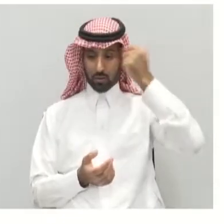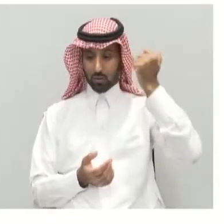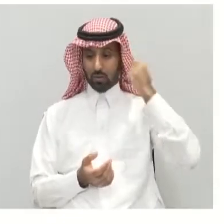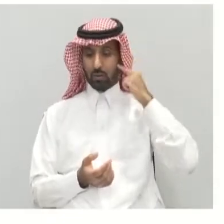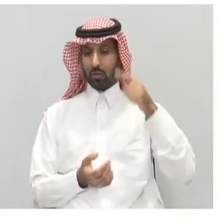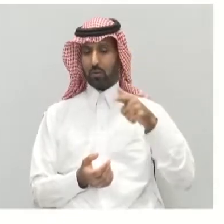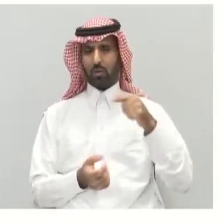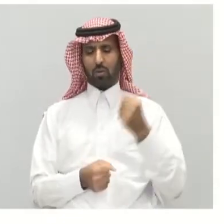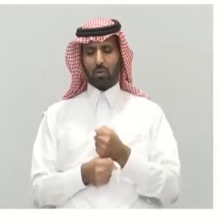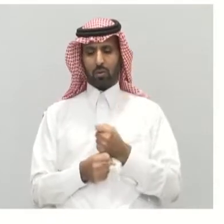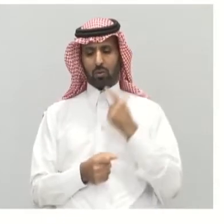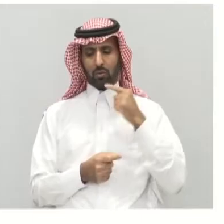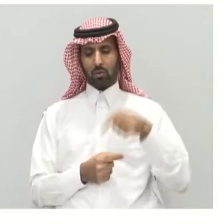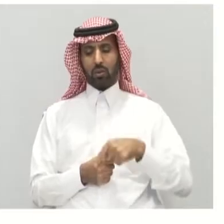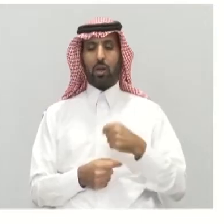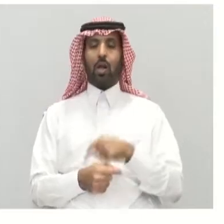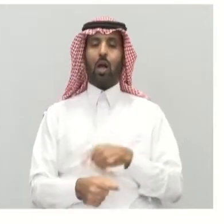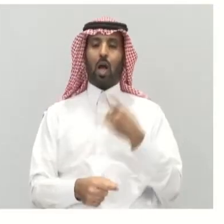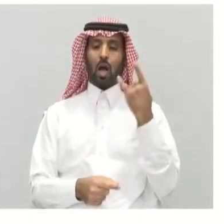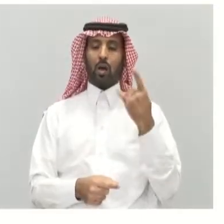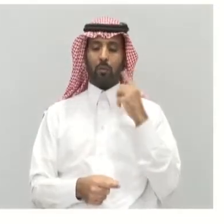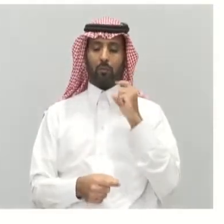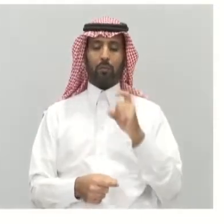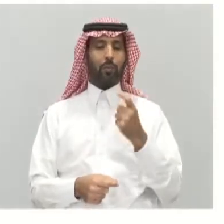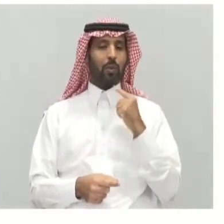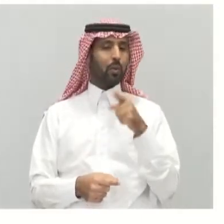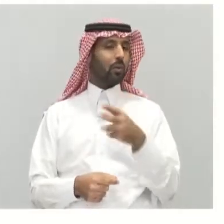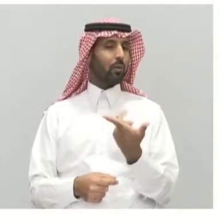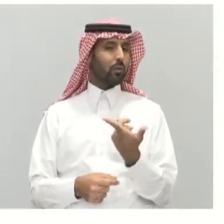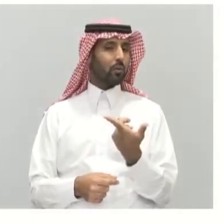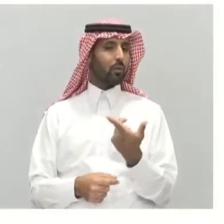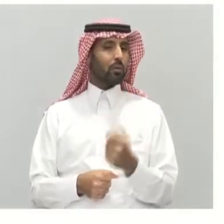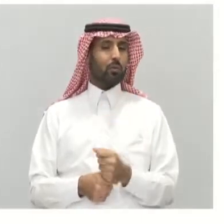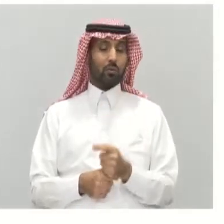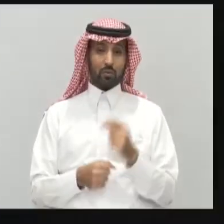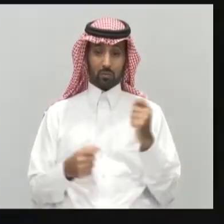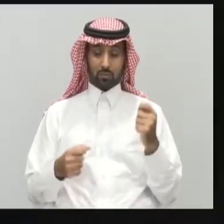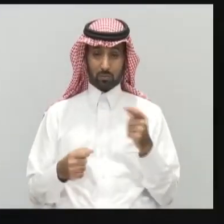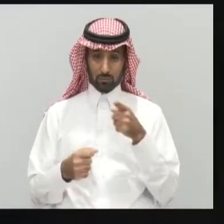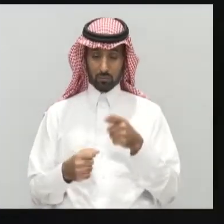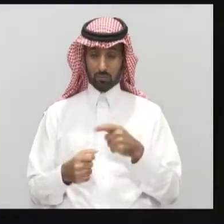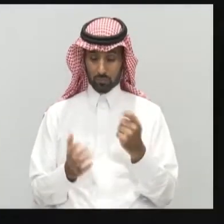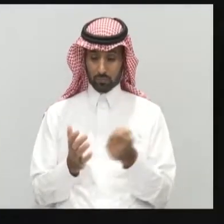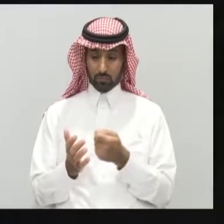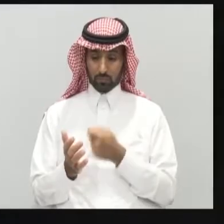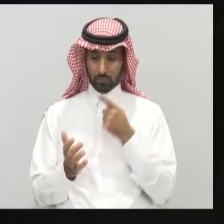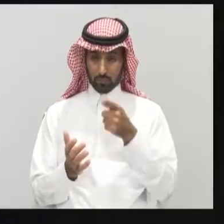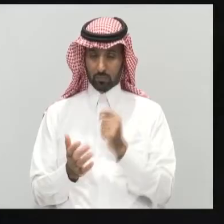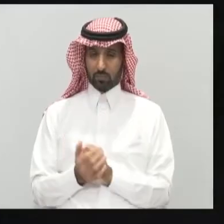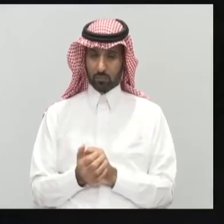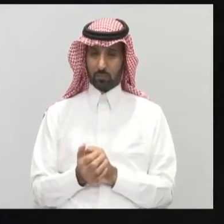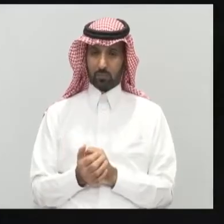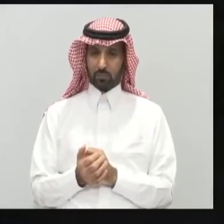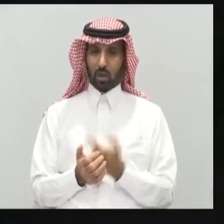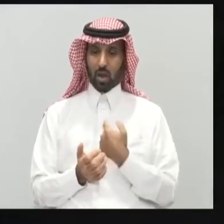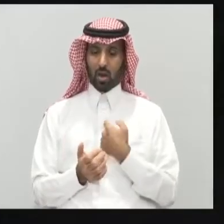were you doing 10 minutes ago? Yalla, let's do this exercise together. I will ask the question and you will answer,